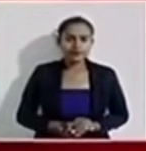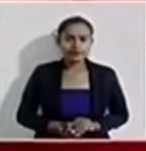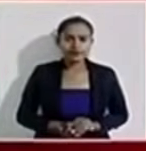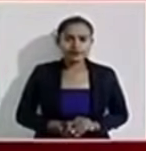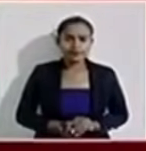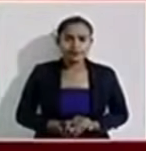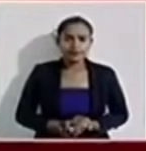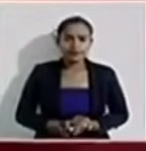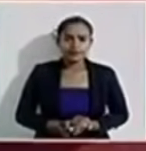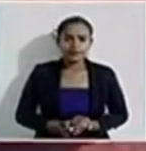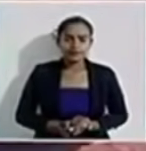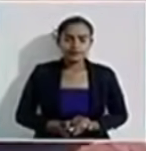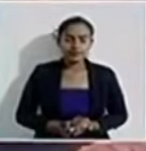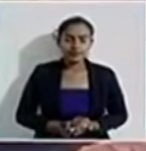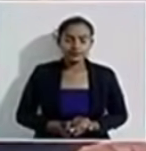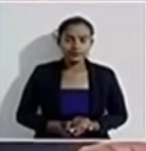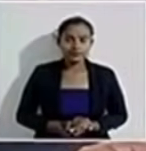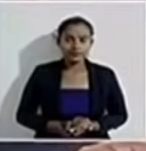Crime Watch.